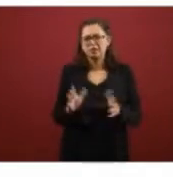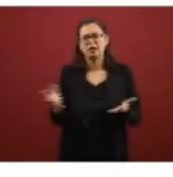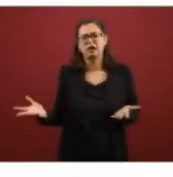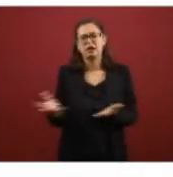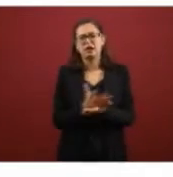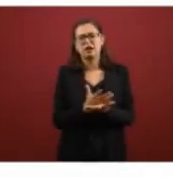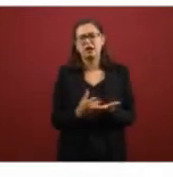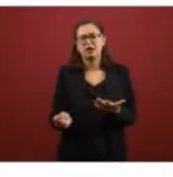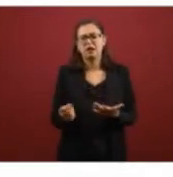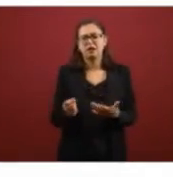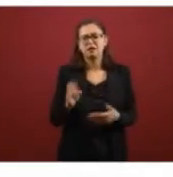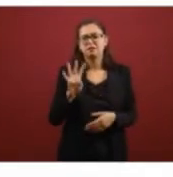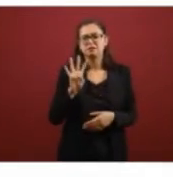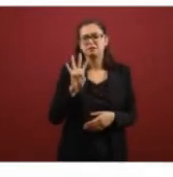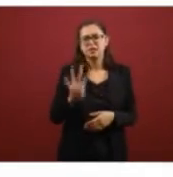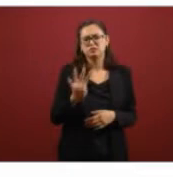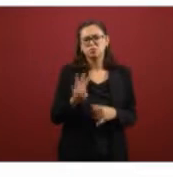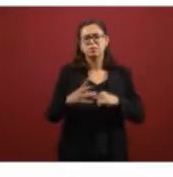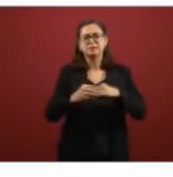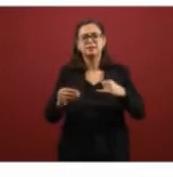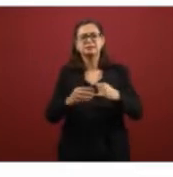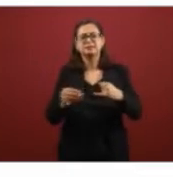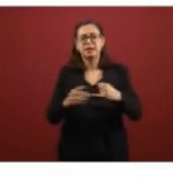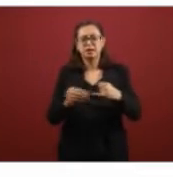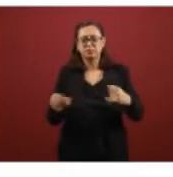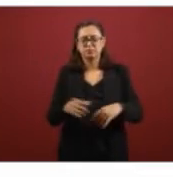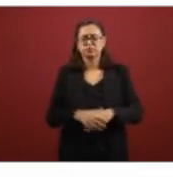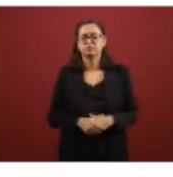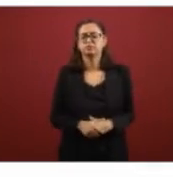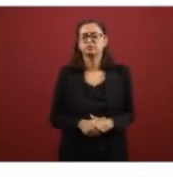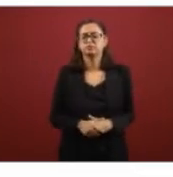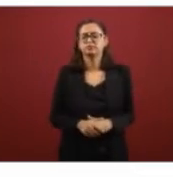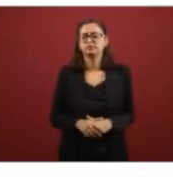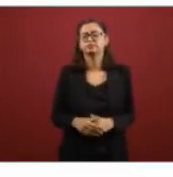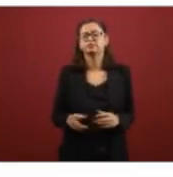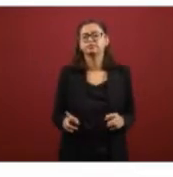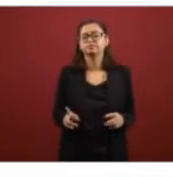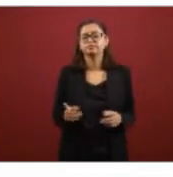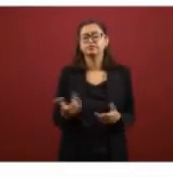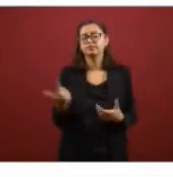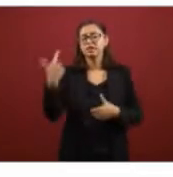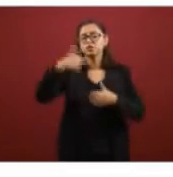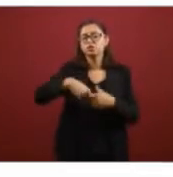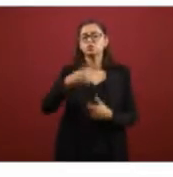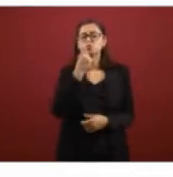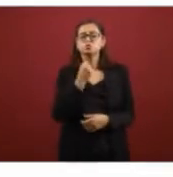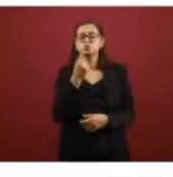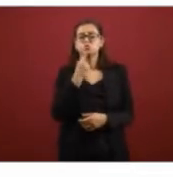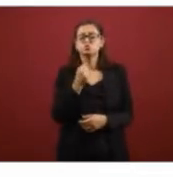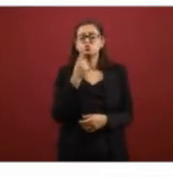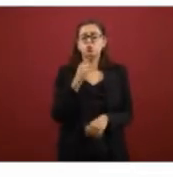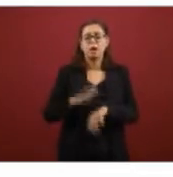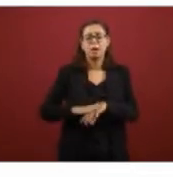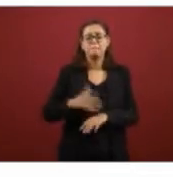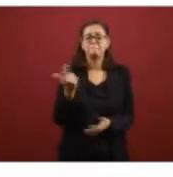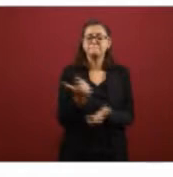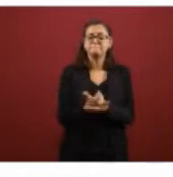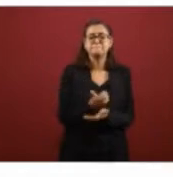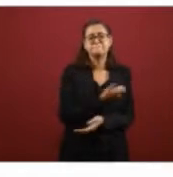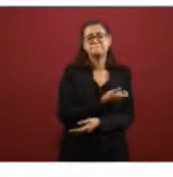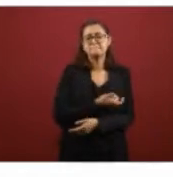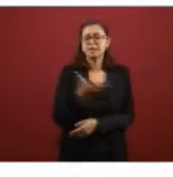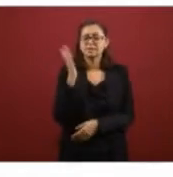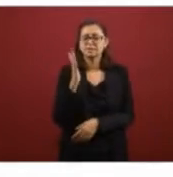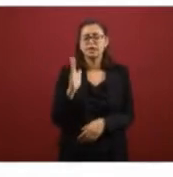making and their support. And in the case of premium gasoline, the highest price